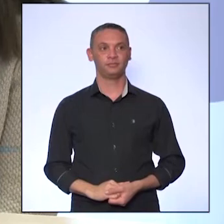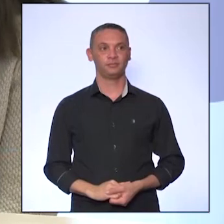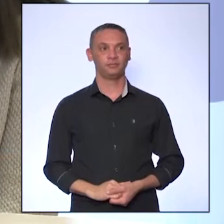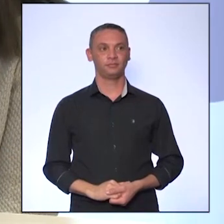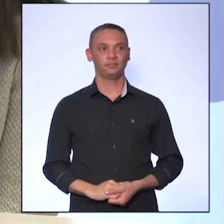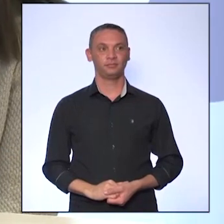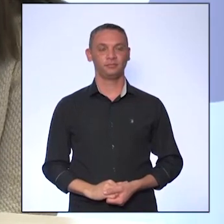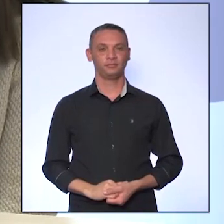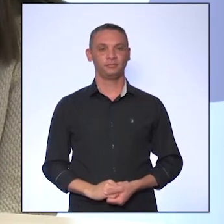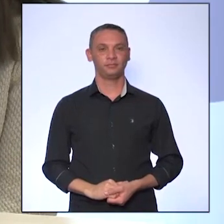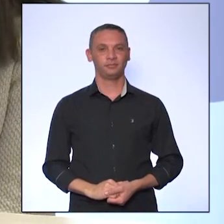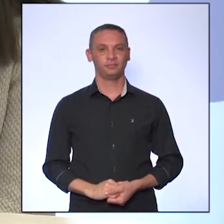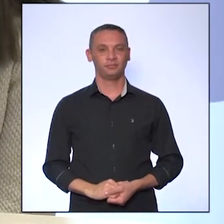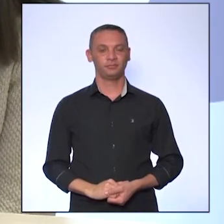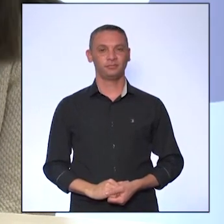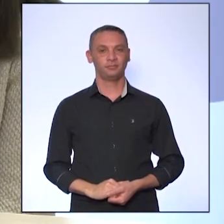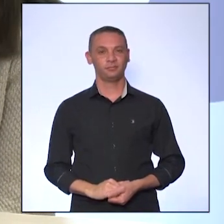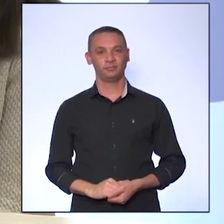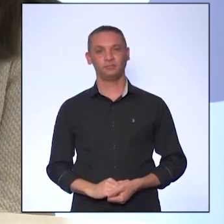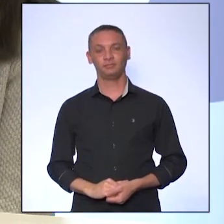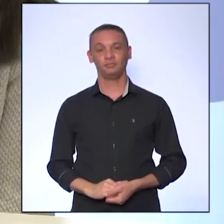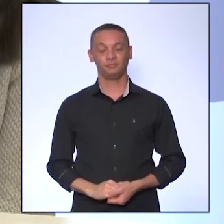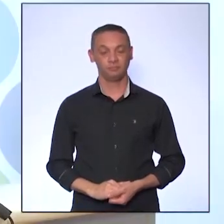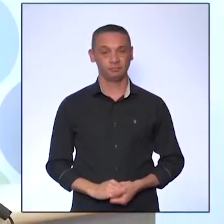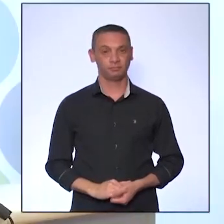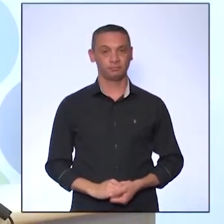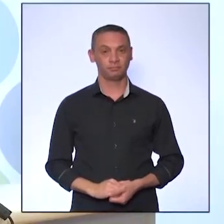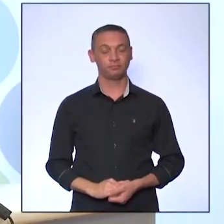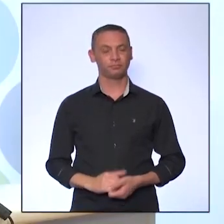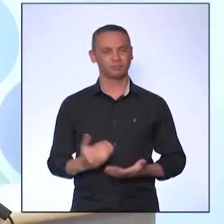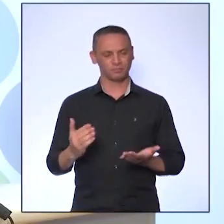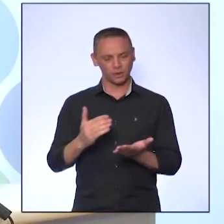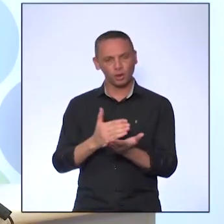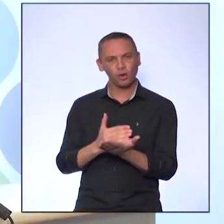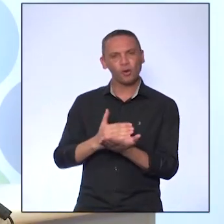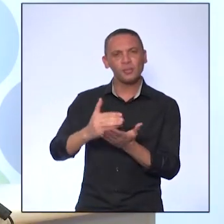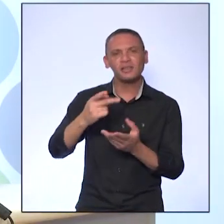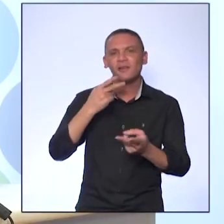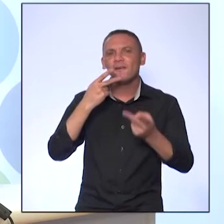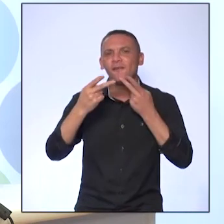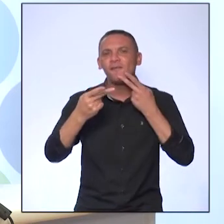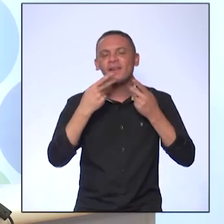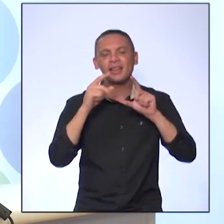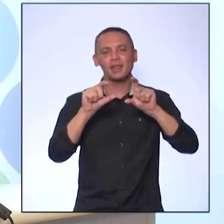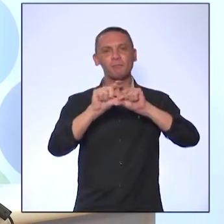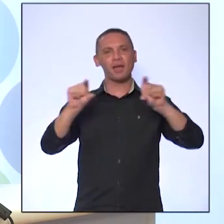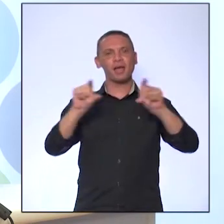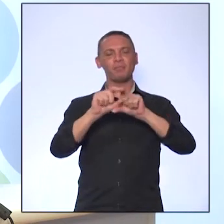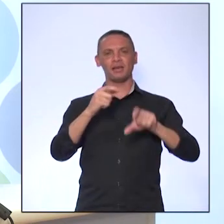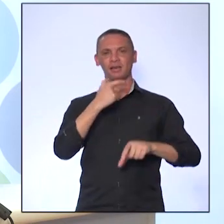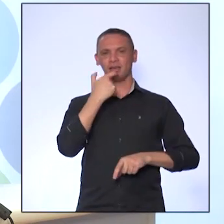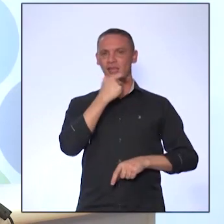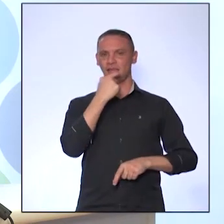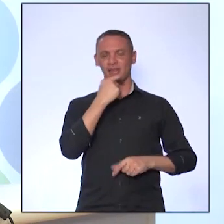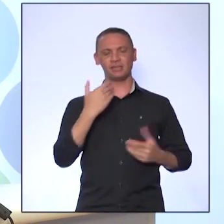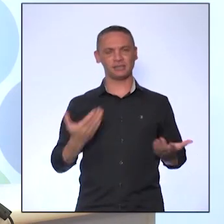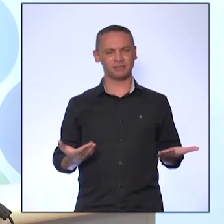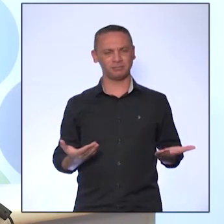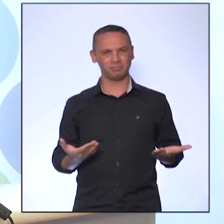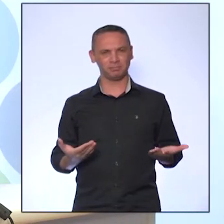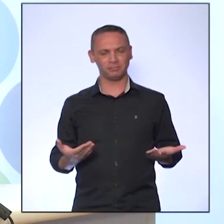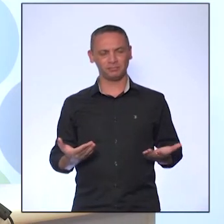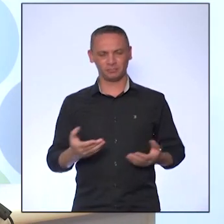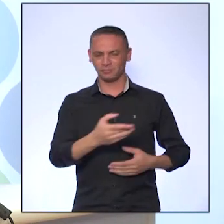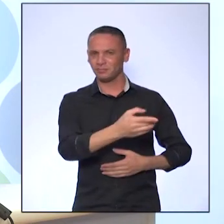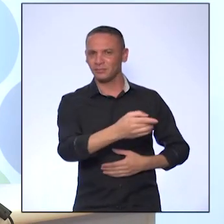It's a pleasure to meet you too. Bem, eu comecei a minha aula em inglês porque eu quero fazer uma sondagem. Eu quero